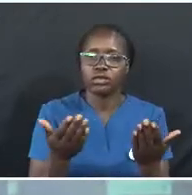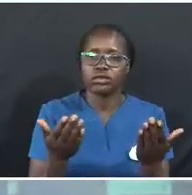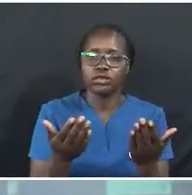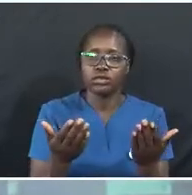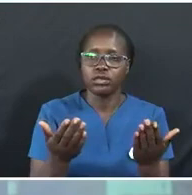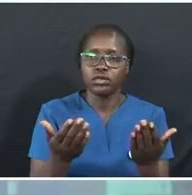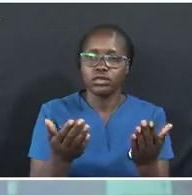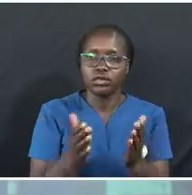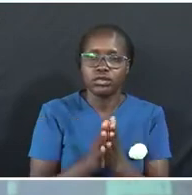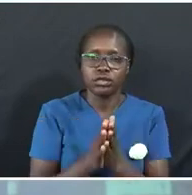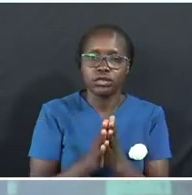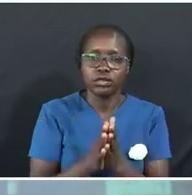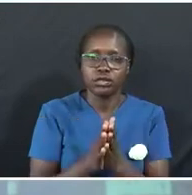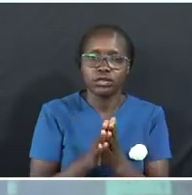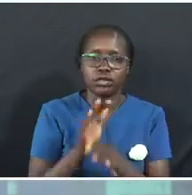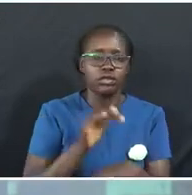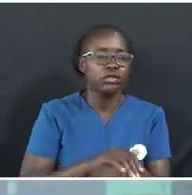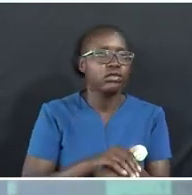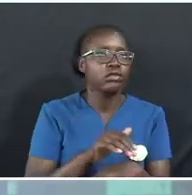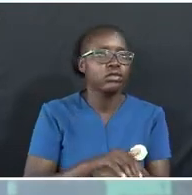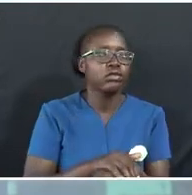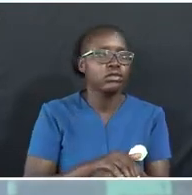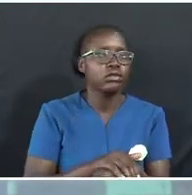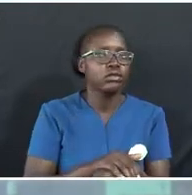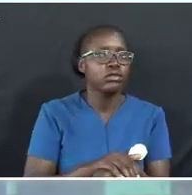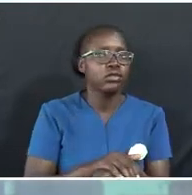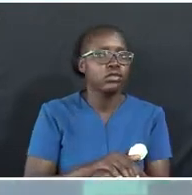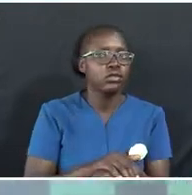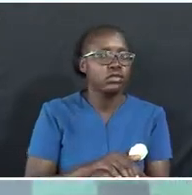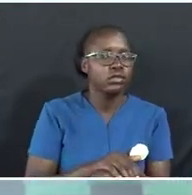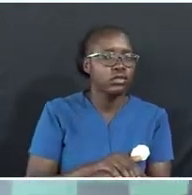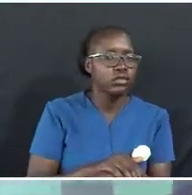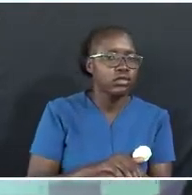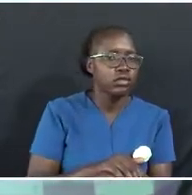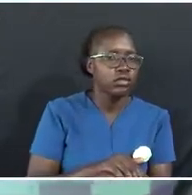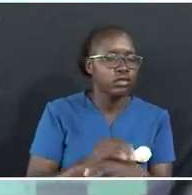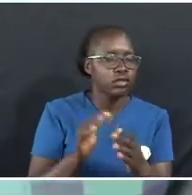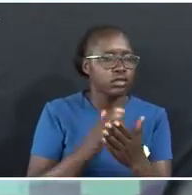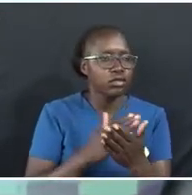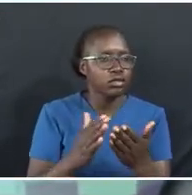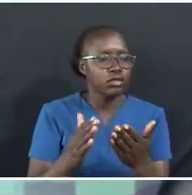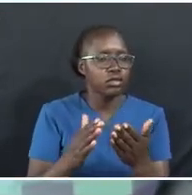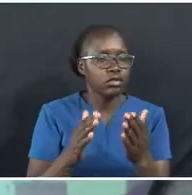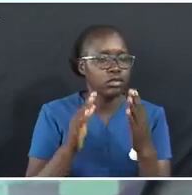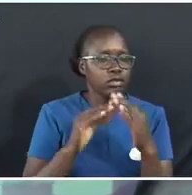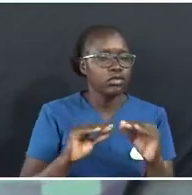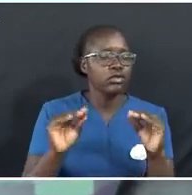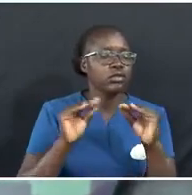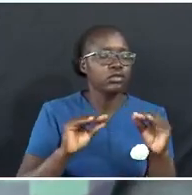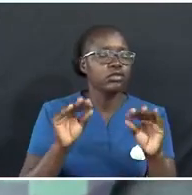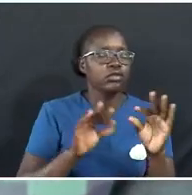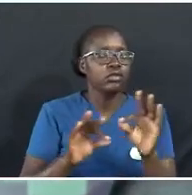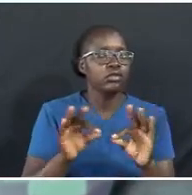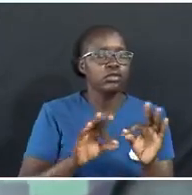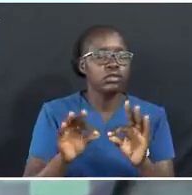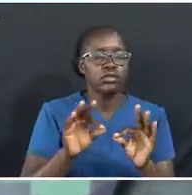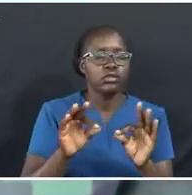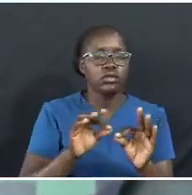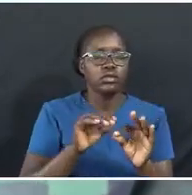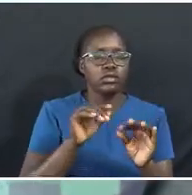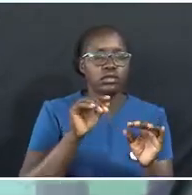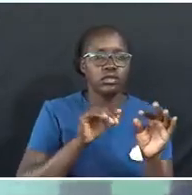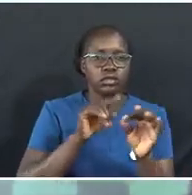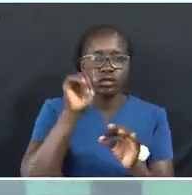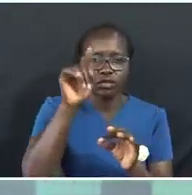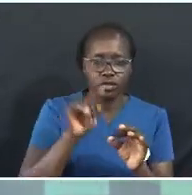comma. Where there is a full stop, he says a full stop. Where there is an exclamation mark, he says exclamation mark. And he